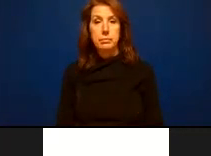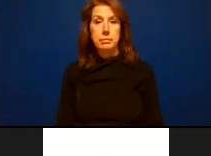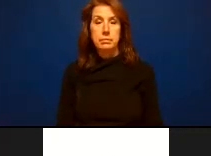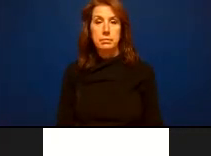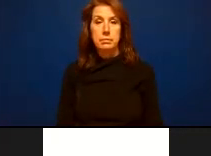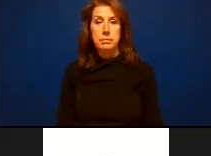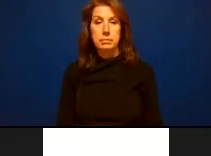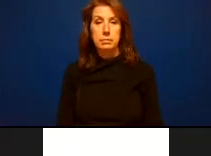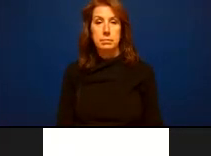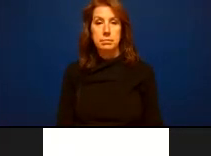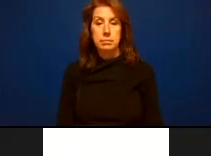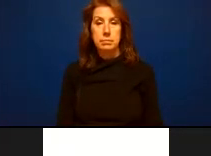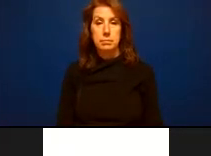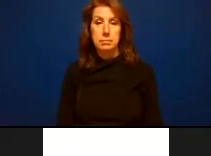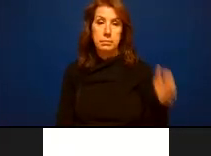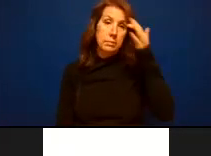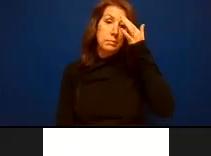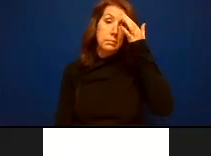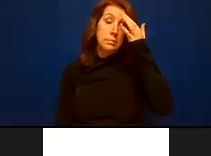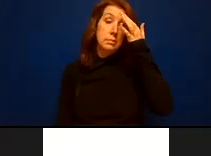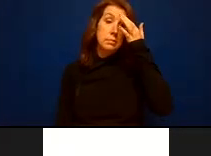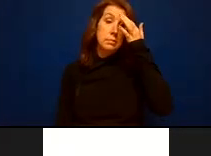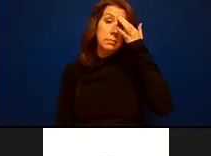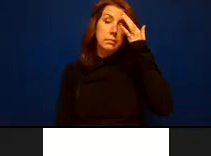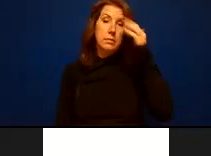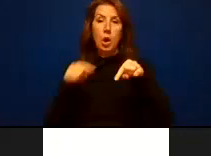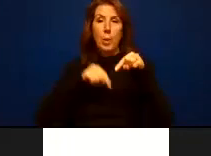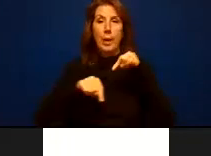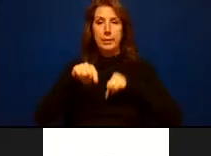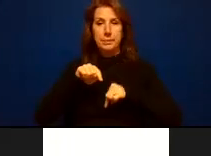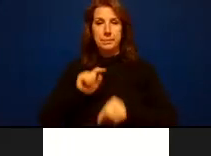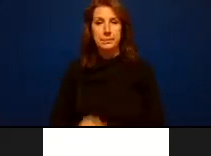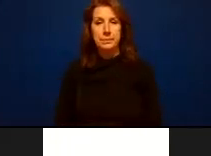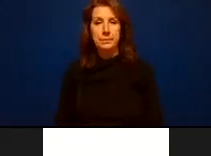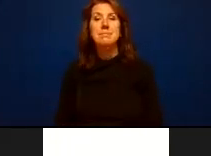And next slide. We are going to be nope, just back one, please.